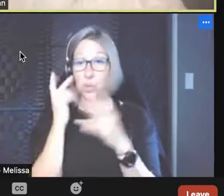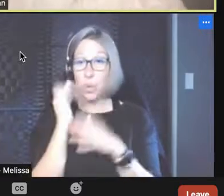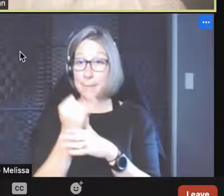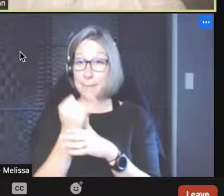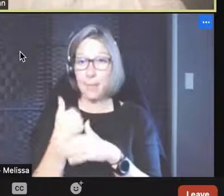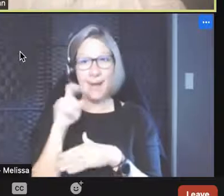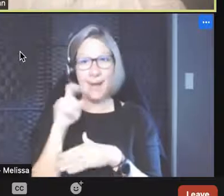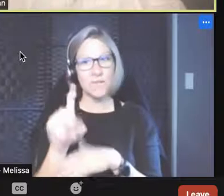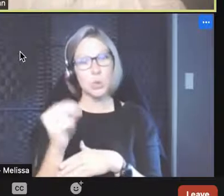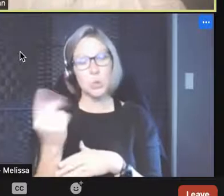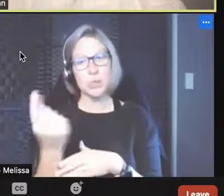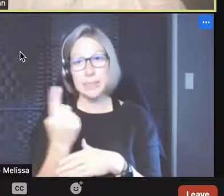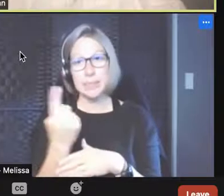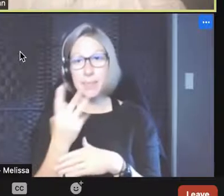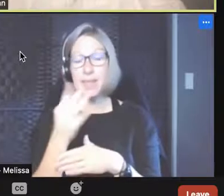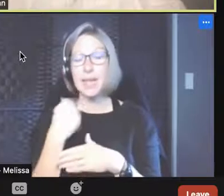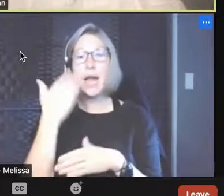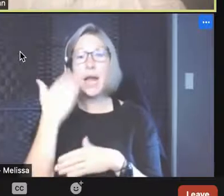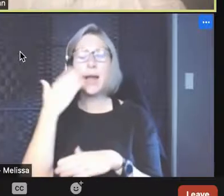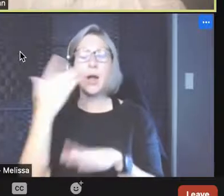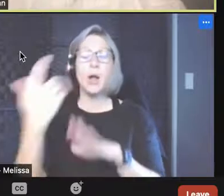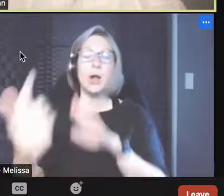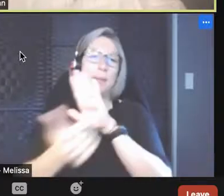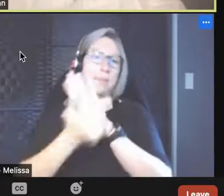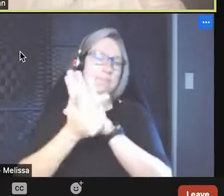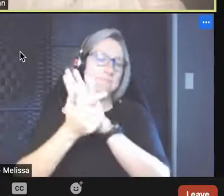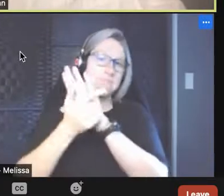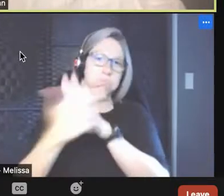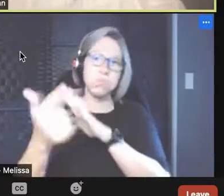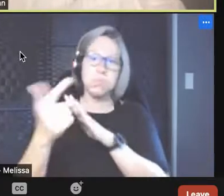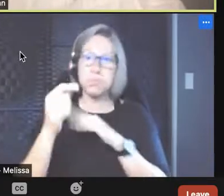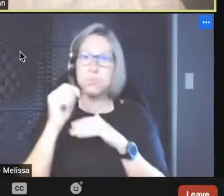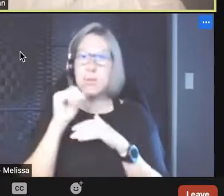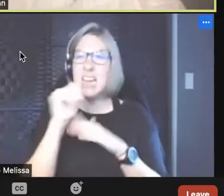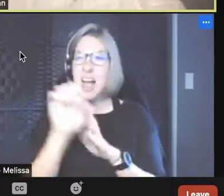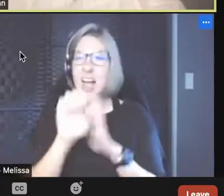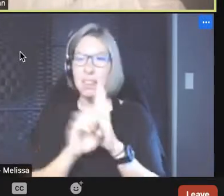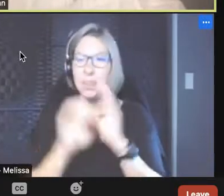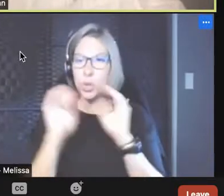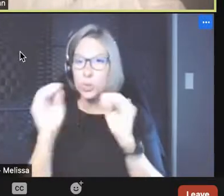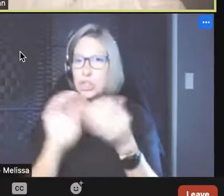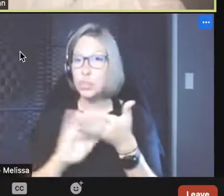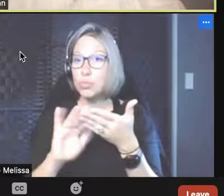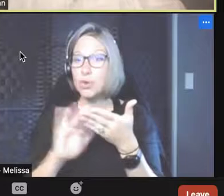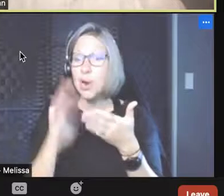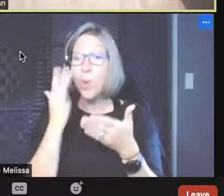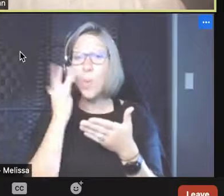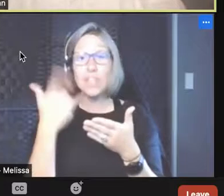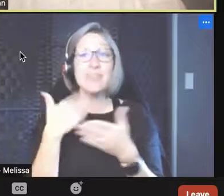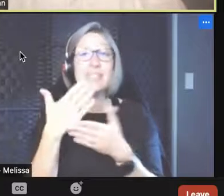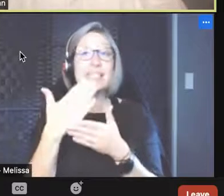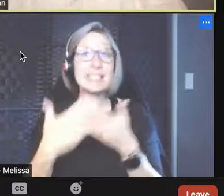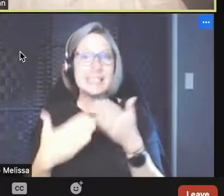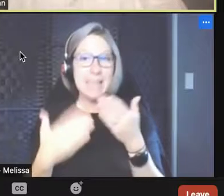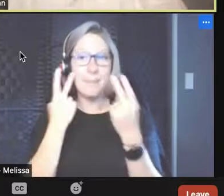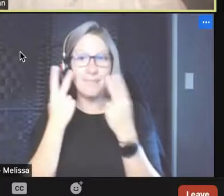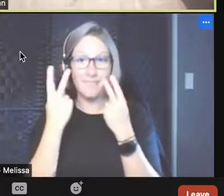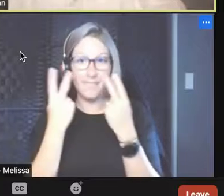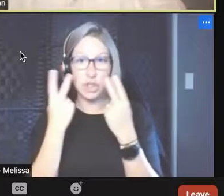also knew that it was forbidden, it was unethical to teach her Braille because she had some degree of usable vision. So